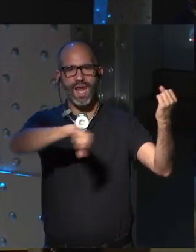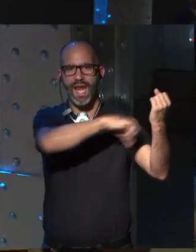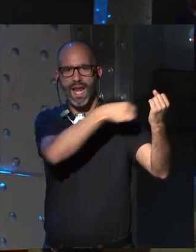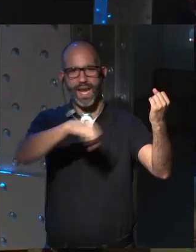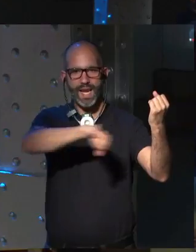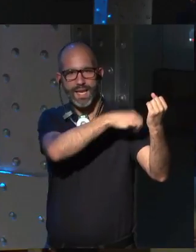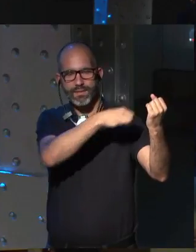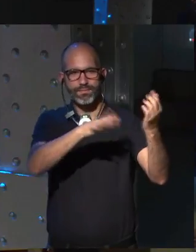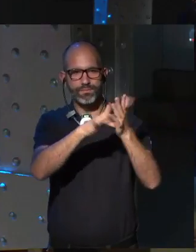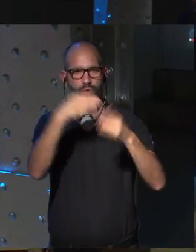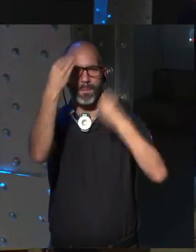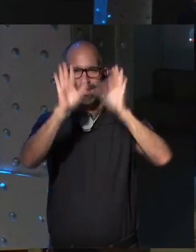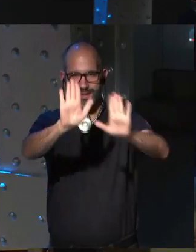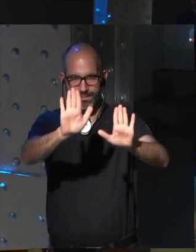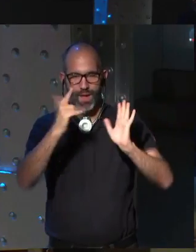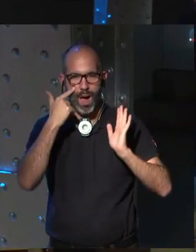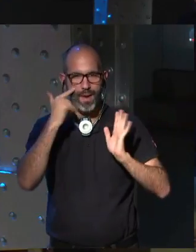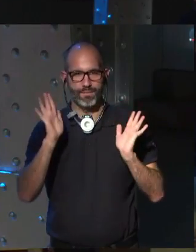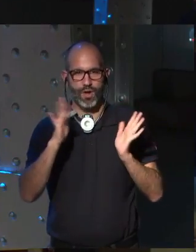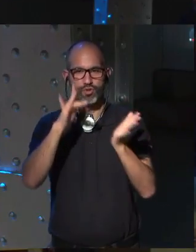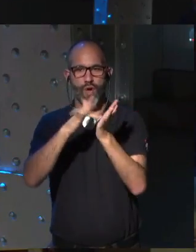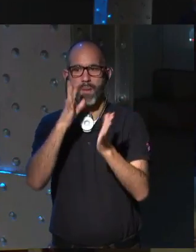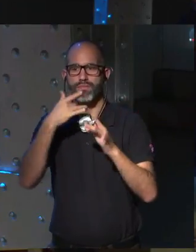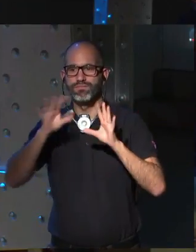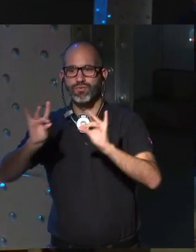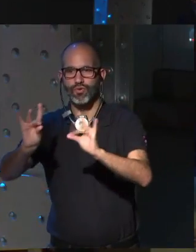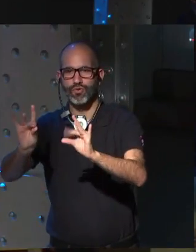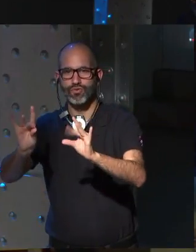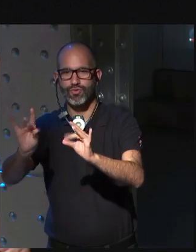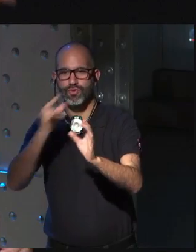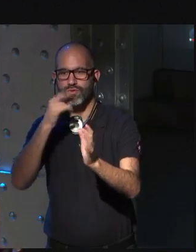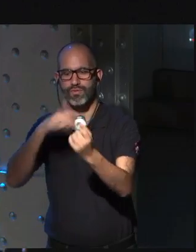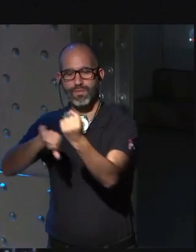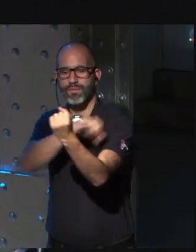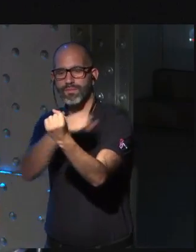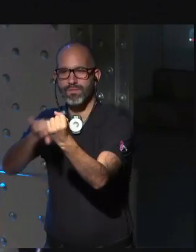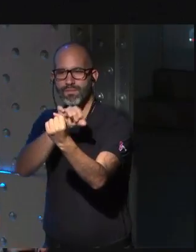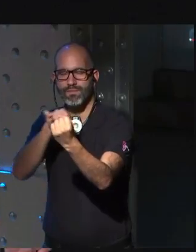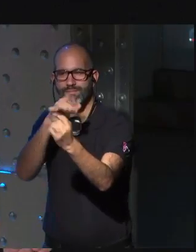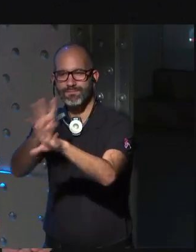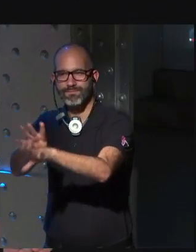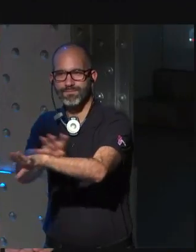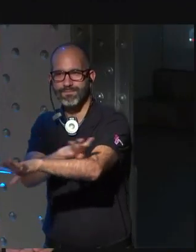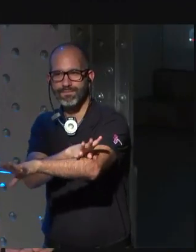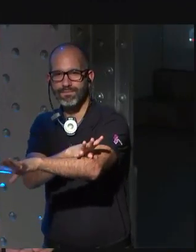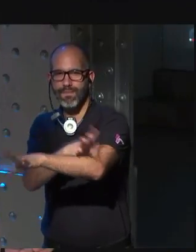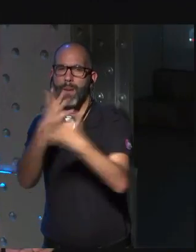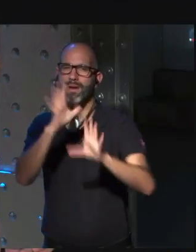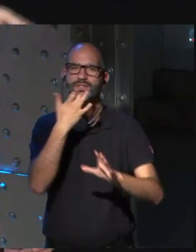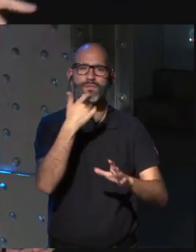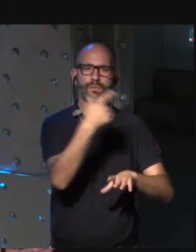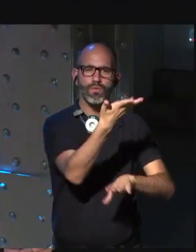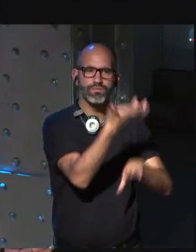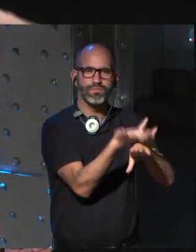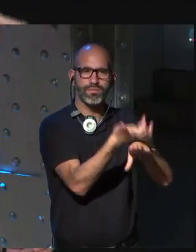If you listen to it on a vinyl recording, everything you hear on vinyl is being, if you take a blank vinyl disc and you put a needle down on it, you hear